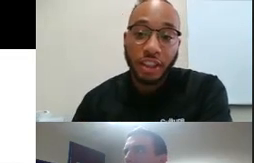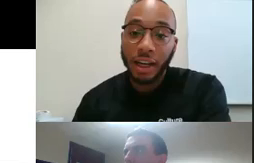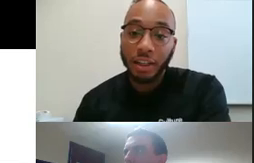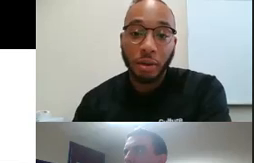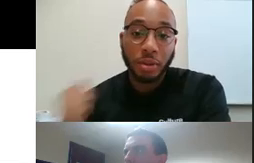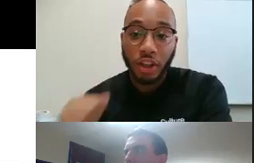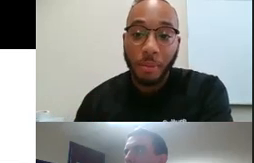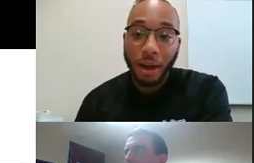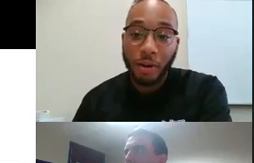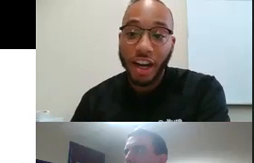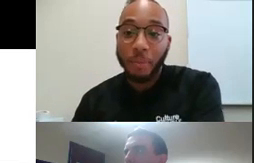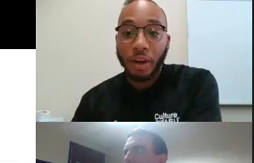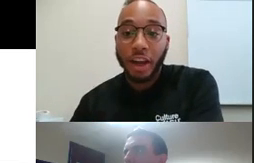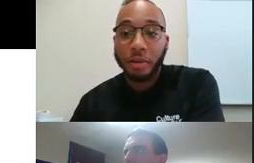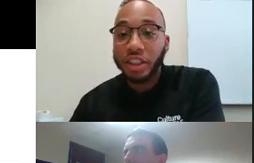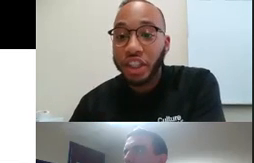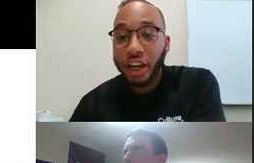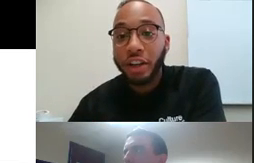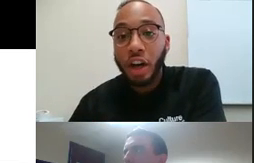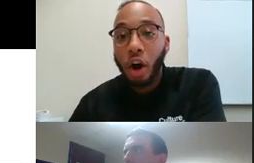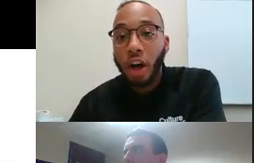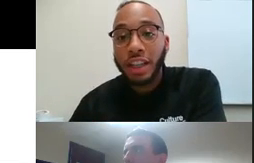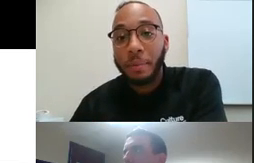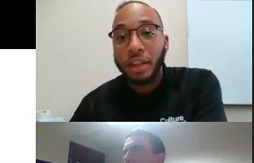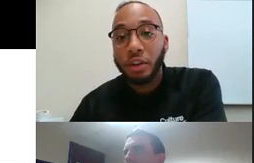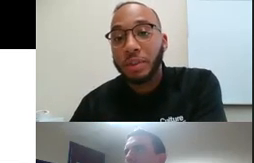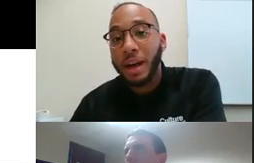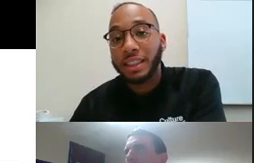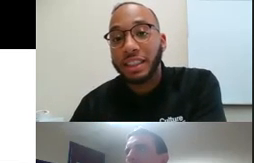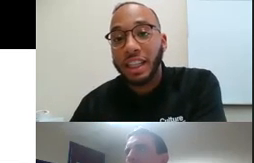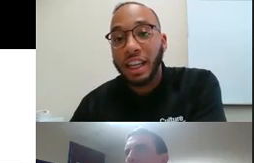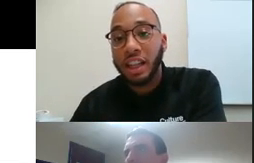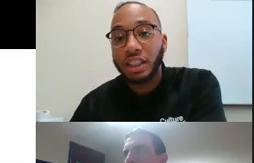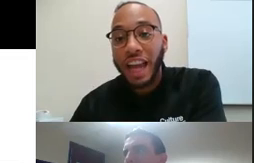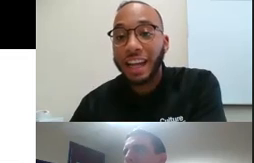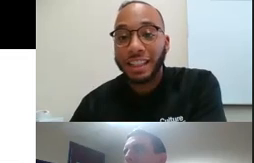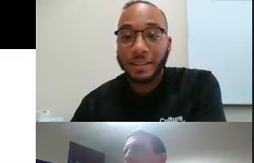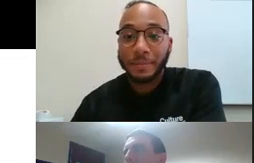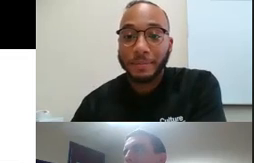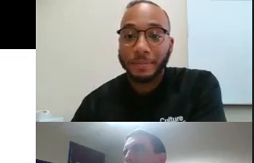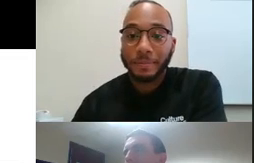free to turn your mic on and hop on camera and share, or type in your responses in the chat.